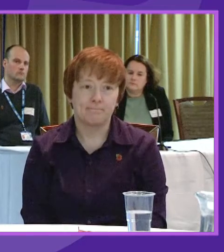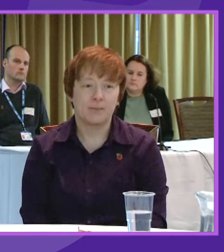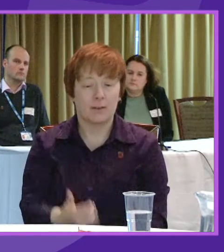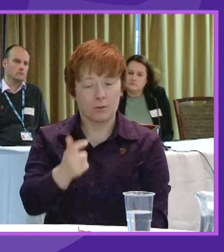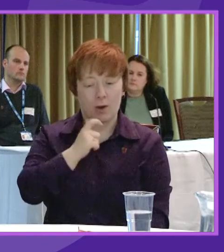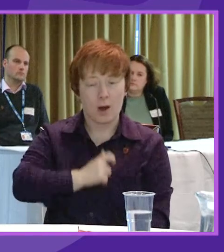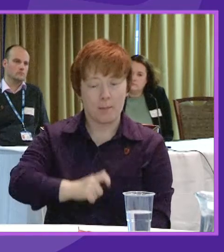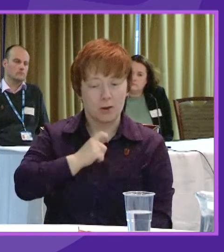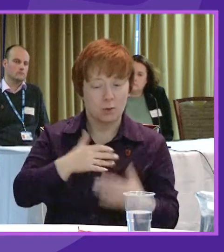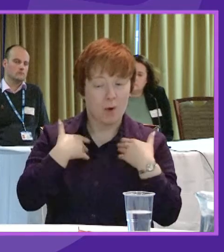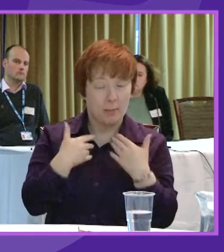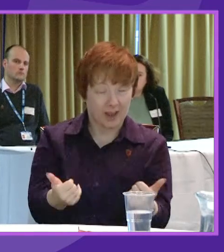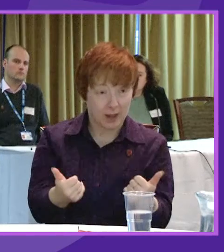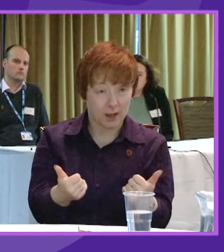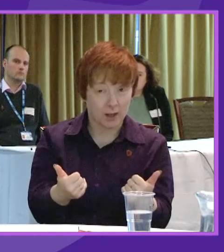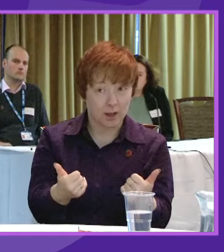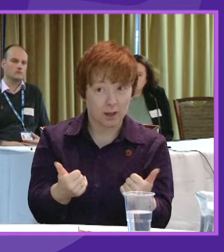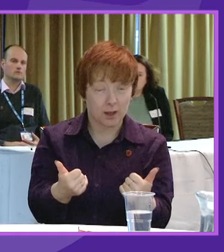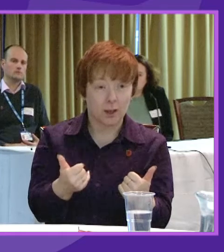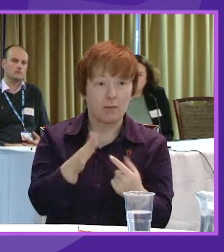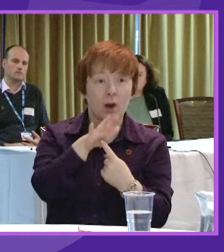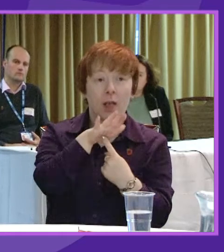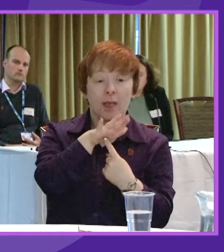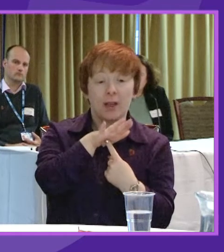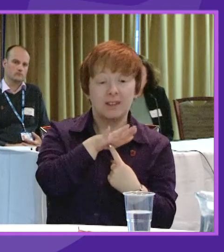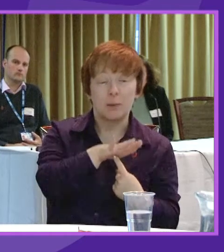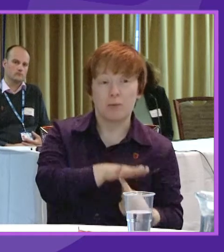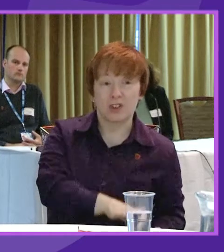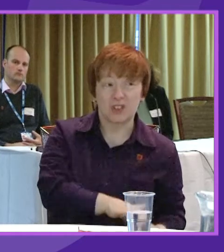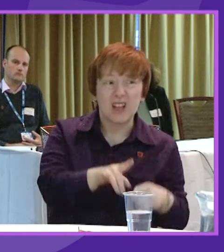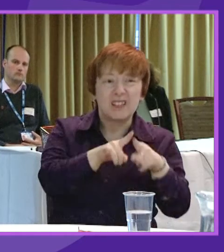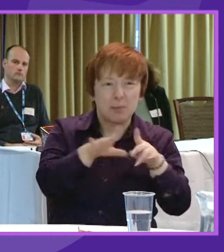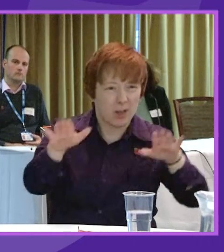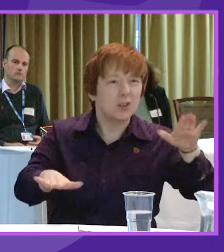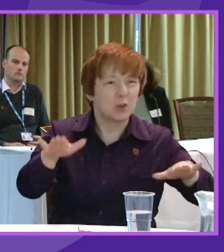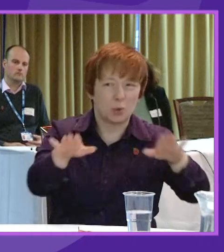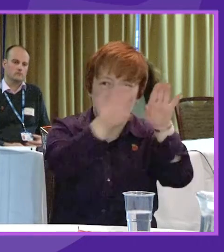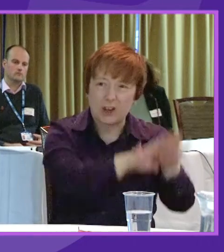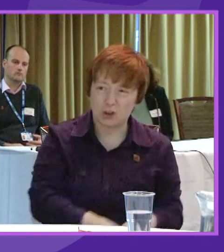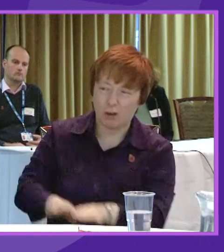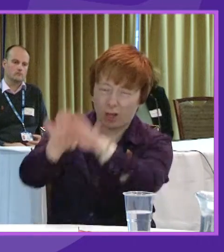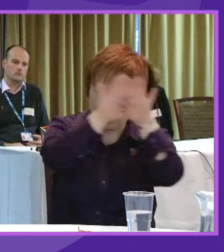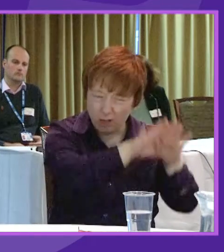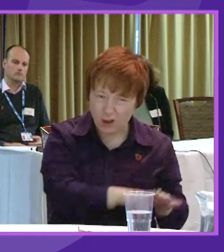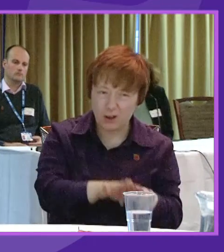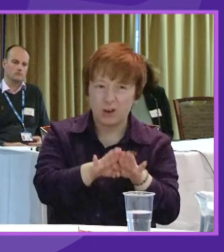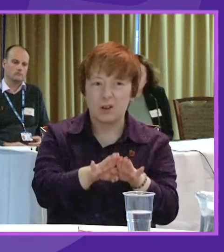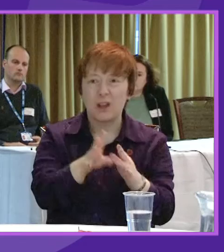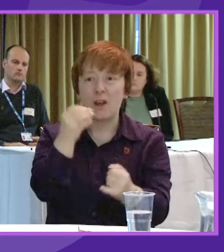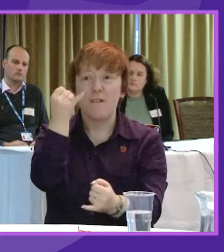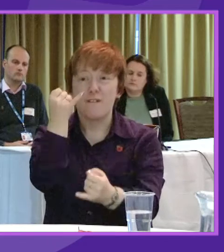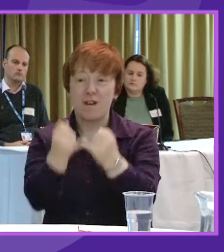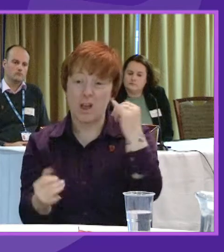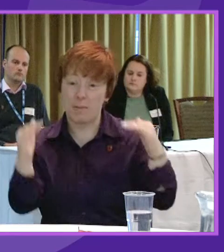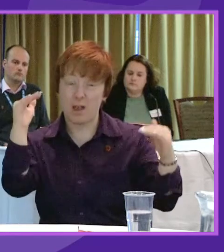So in terms of personal wellbeing, the depression results were quite similar to the national survey, and the feelings of failure